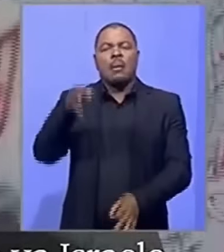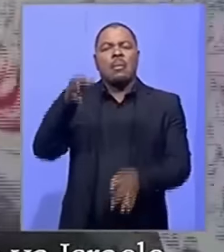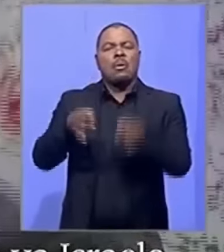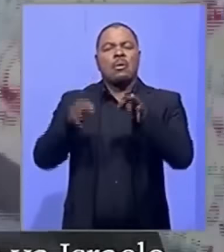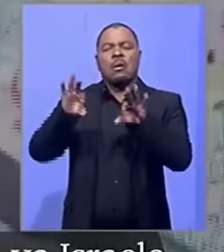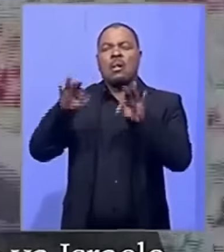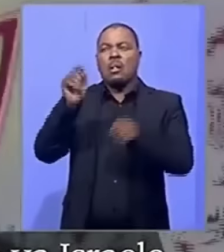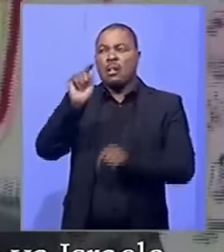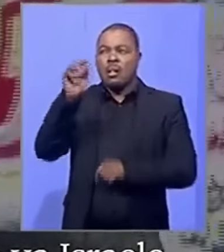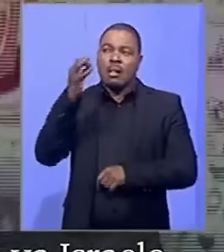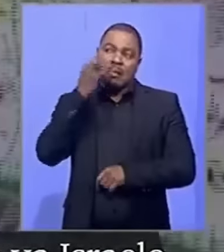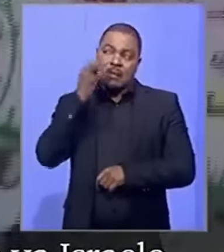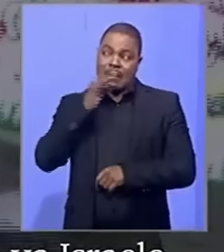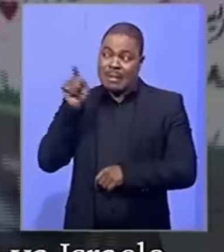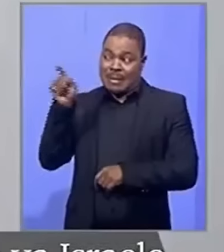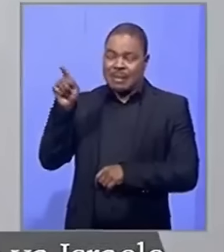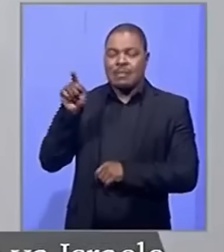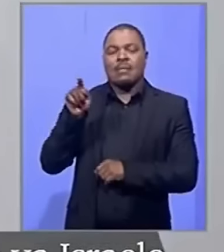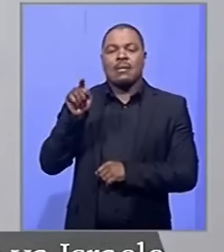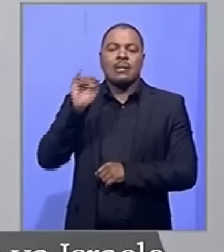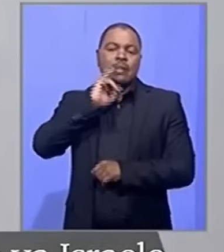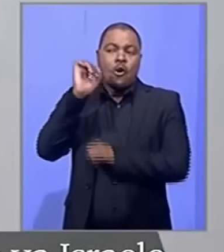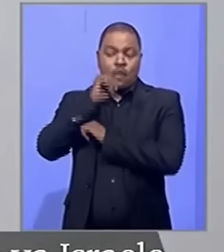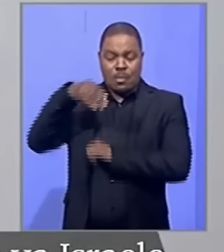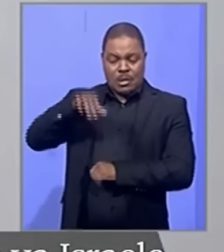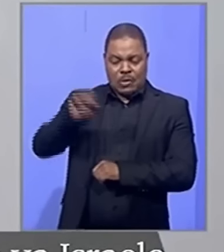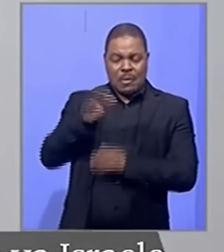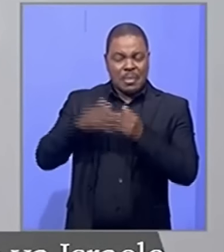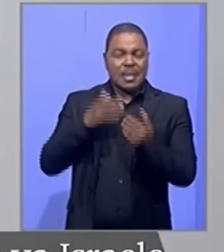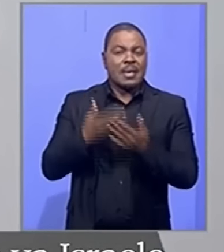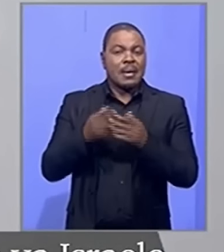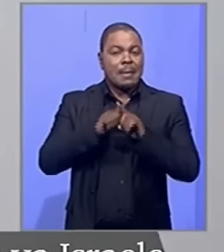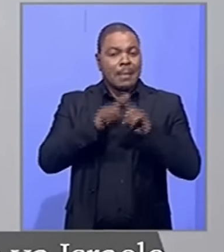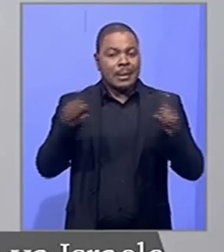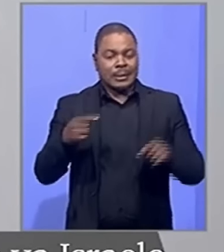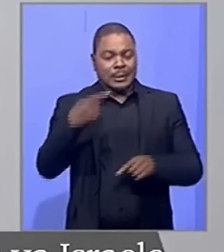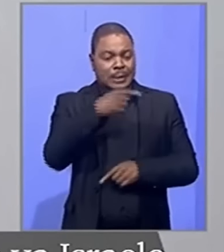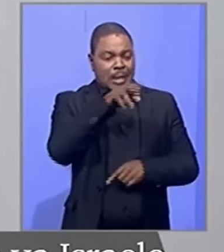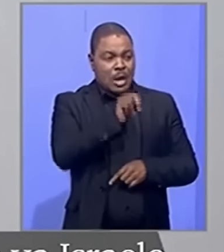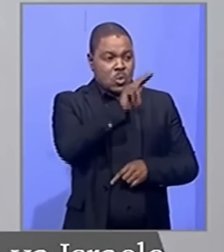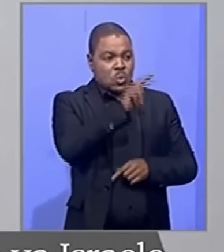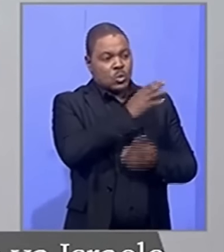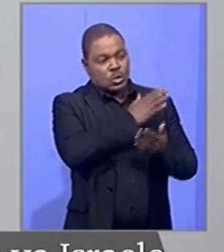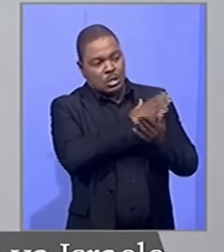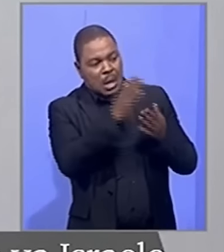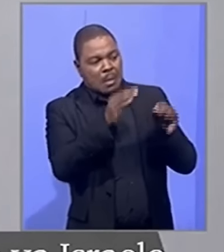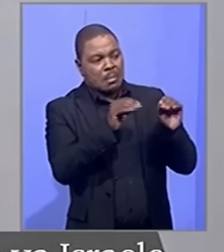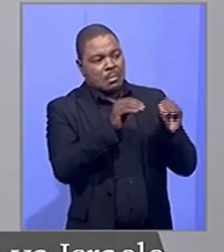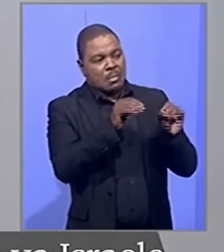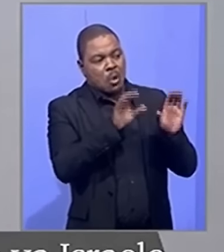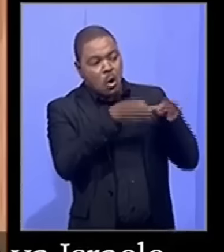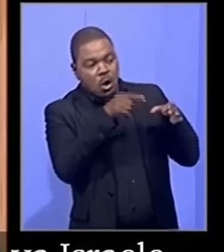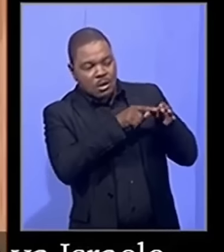le kgonahalo ya ho kwalwa ntlo ya bonqosa ya Israele fela mekga e meng eo e leng karolo ya GNU e kgahlano le mohato